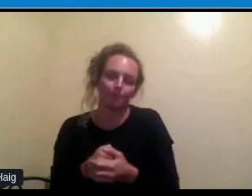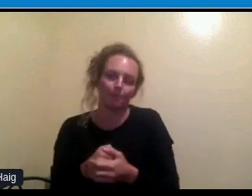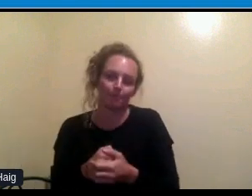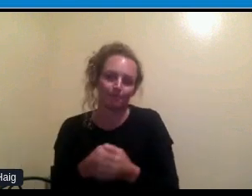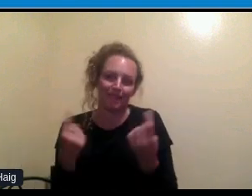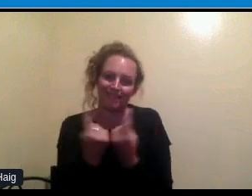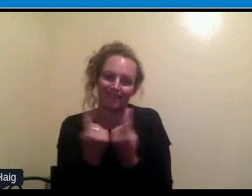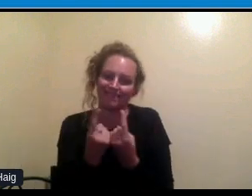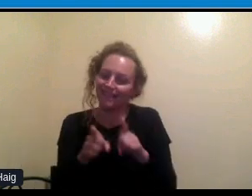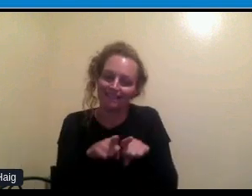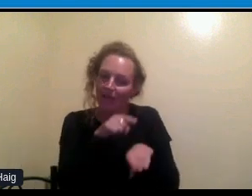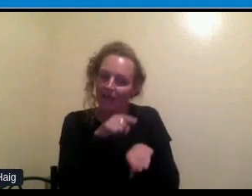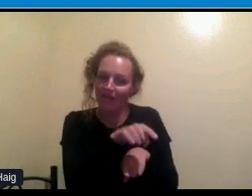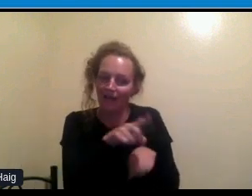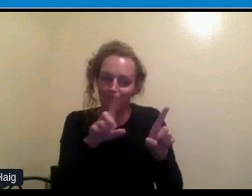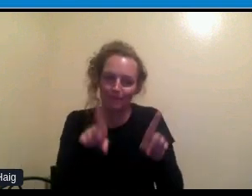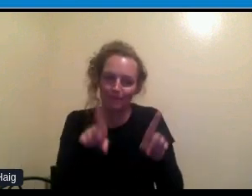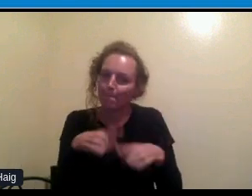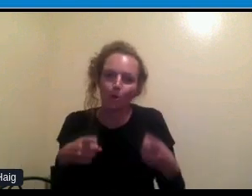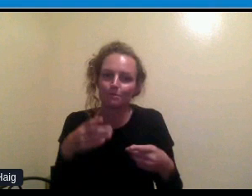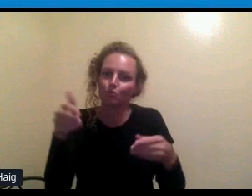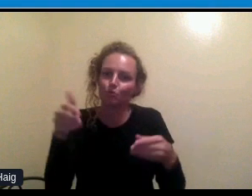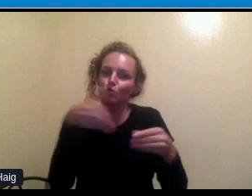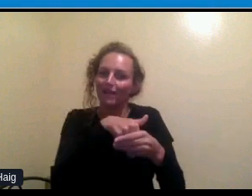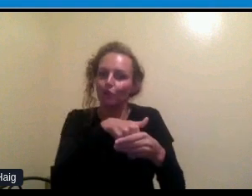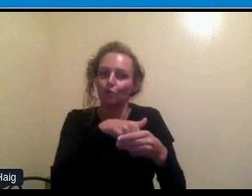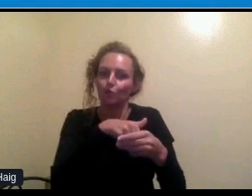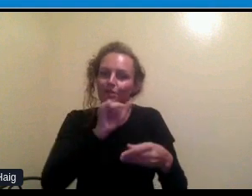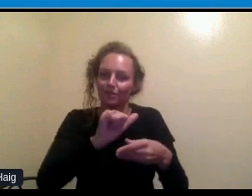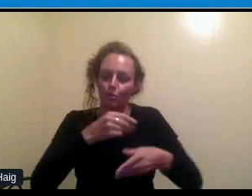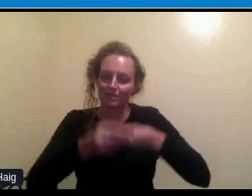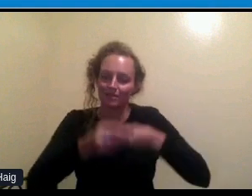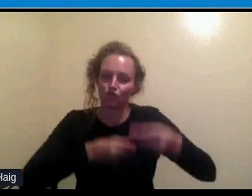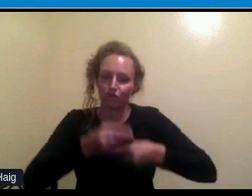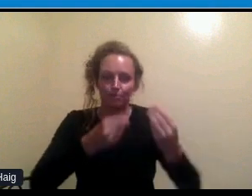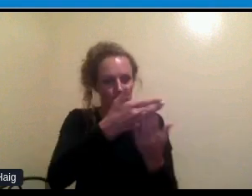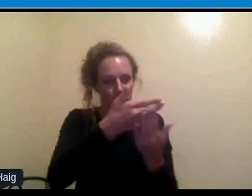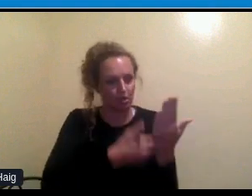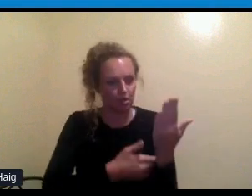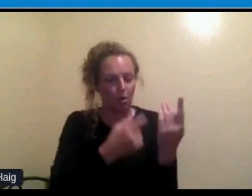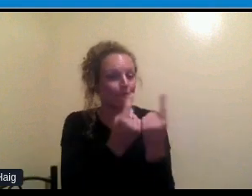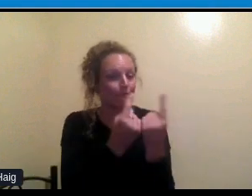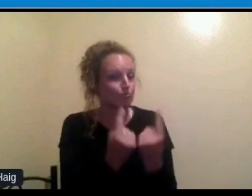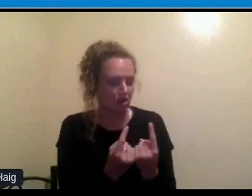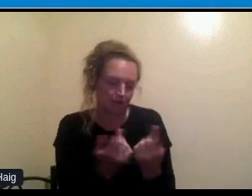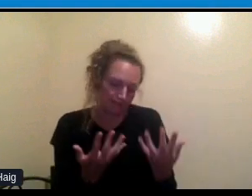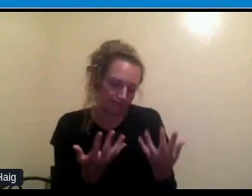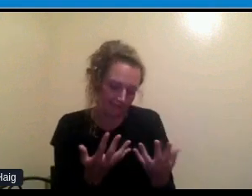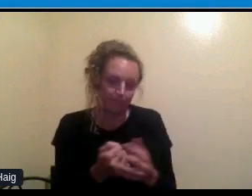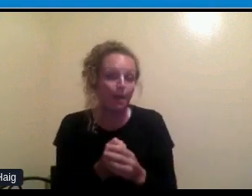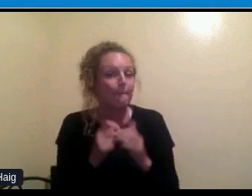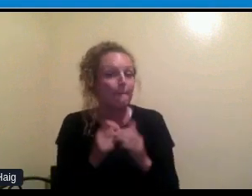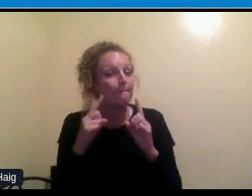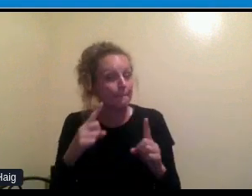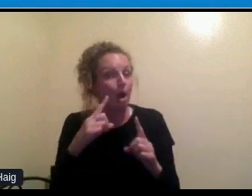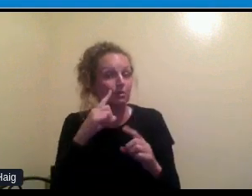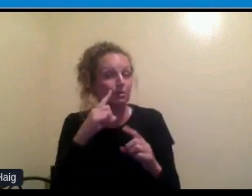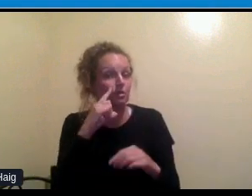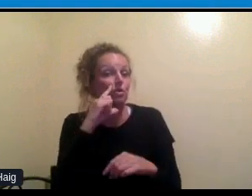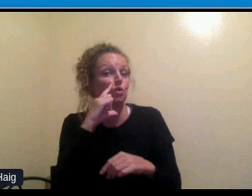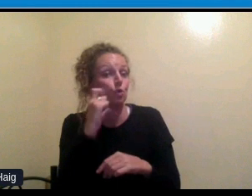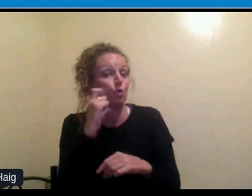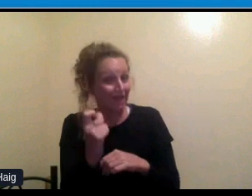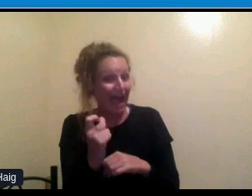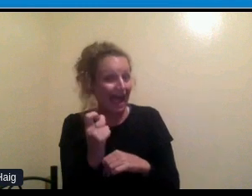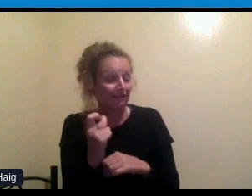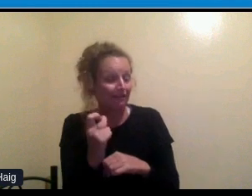specification about a product. I think it's always worth saying that. But what you can do is you can go above and beyond to try and help someone that's going to make a massive difference